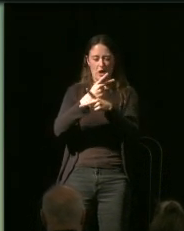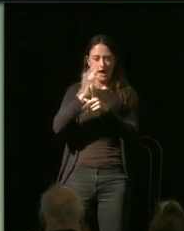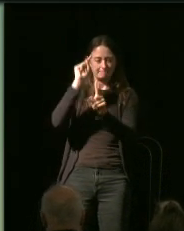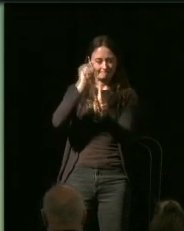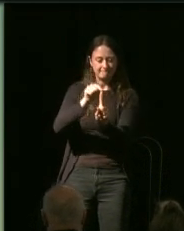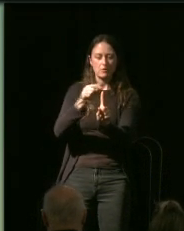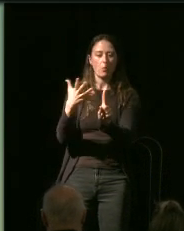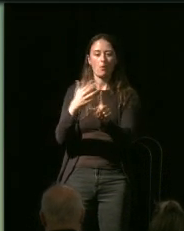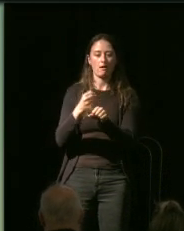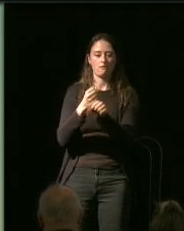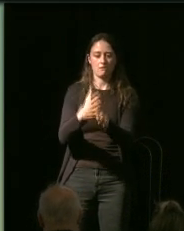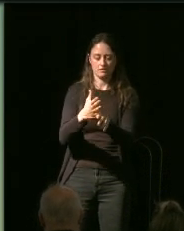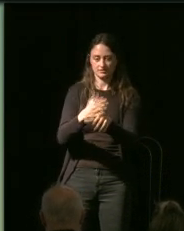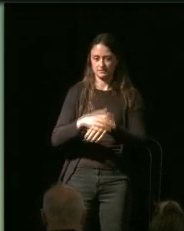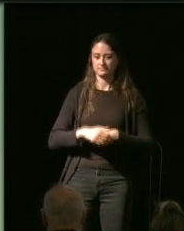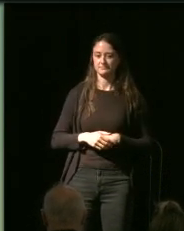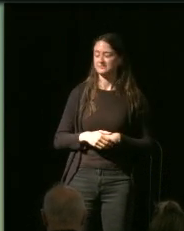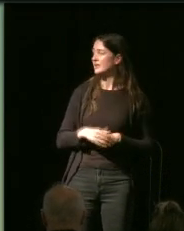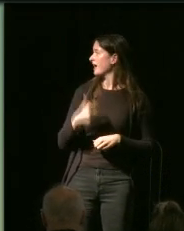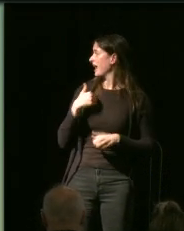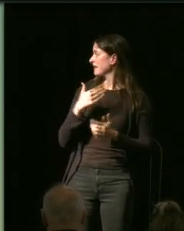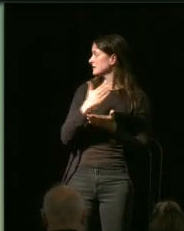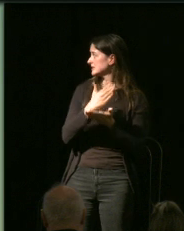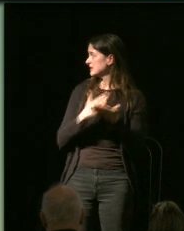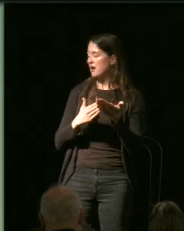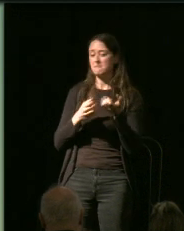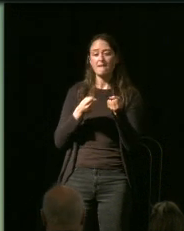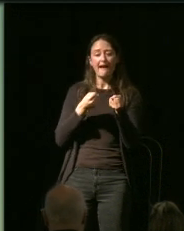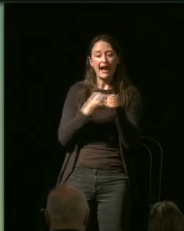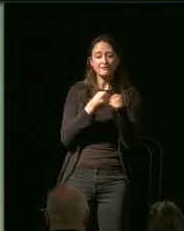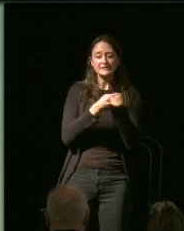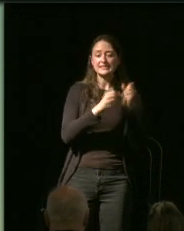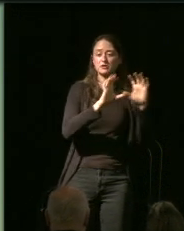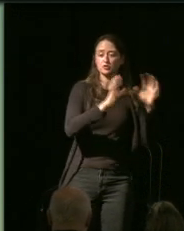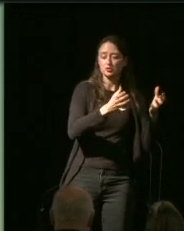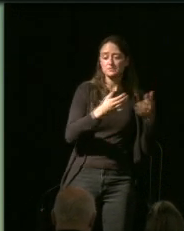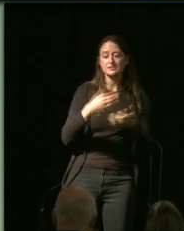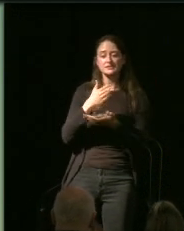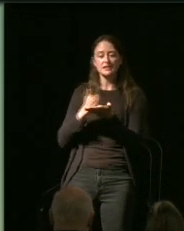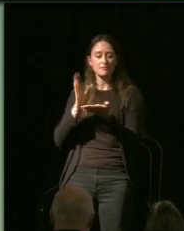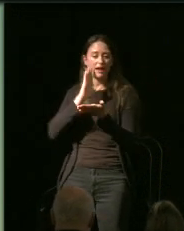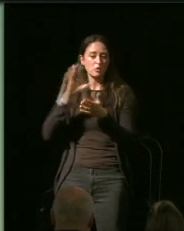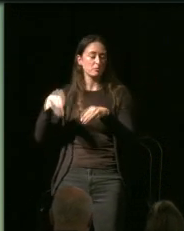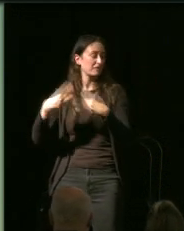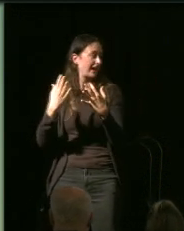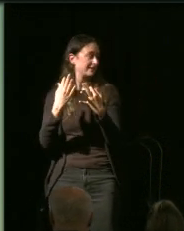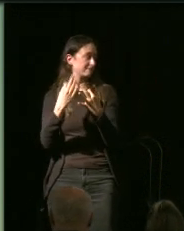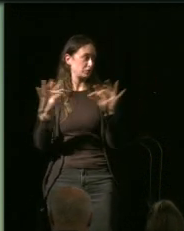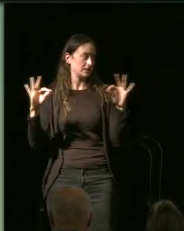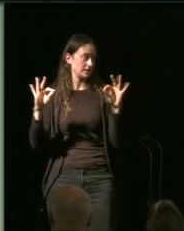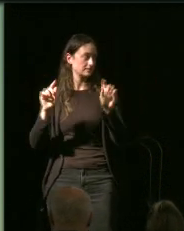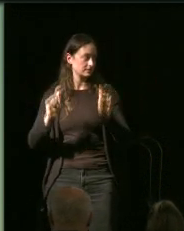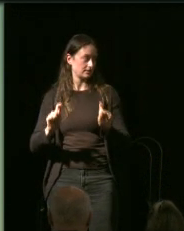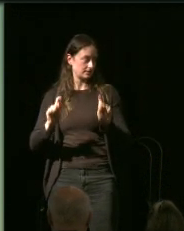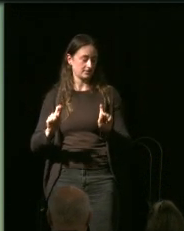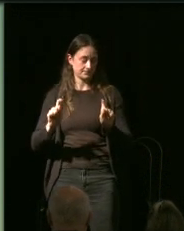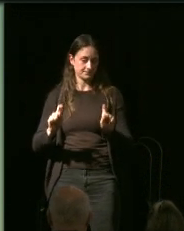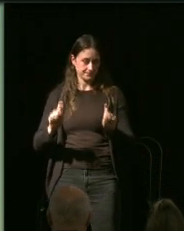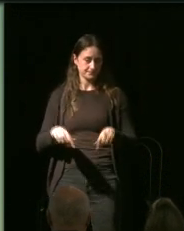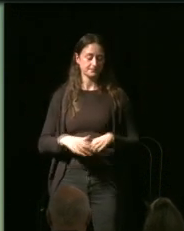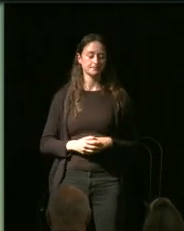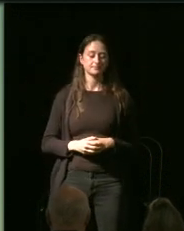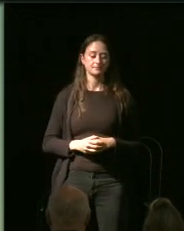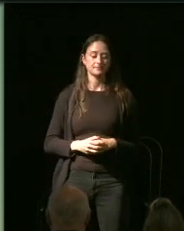receiving it via that free sponsorship. If such a test is selected due to concerns about cost, it's best done through a genetics